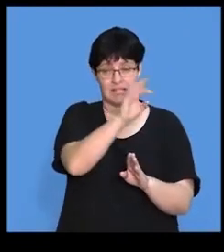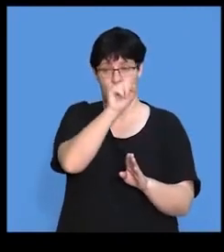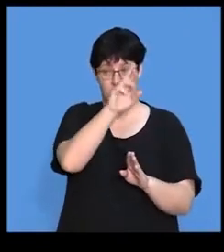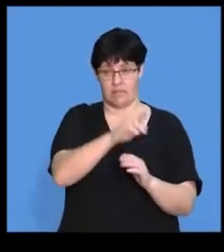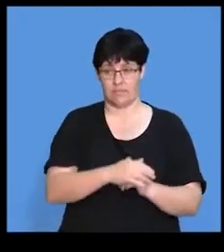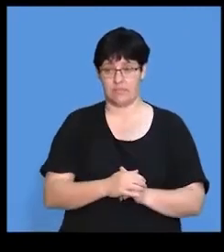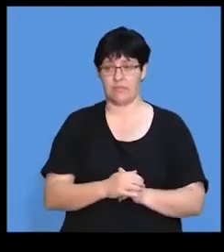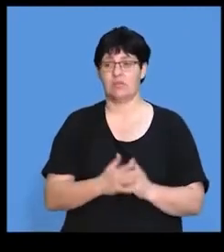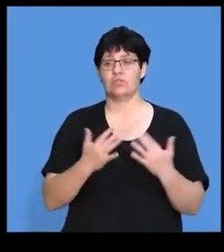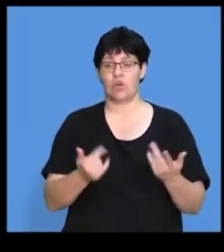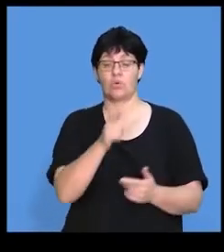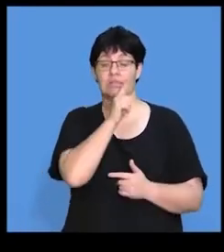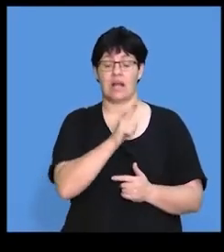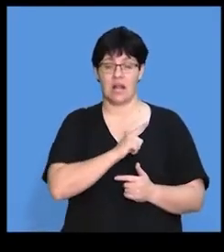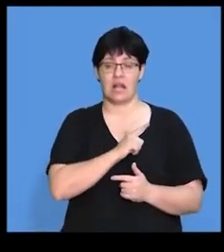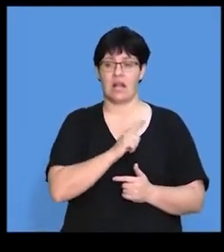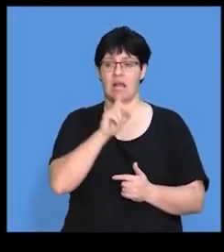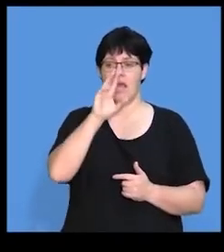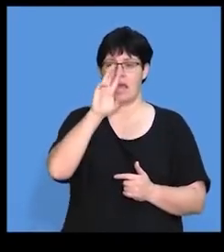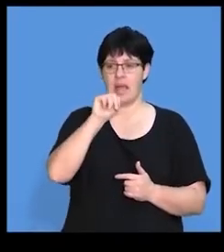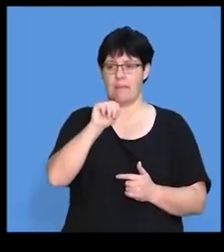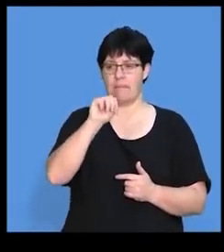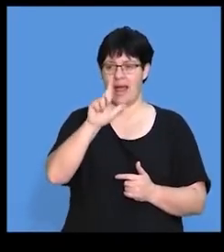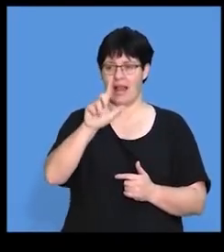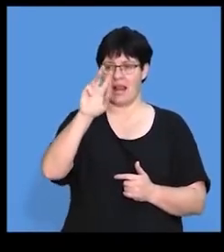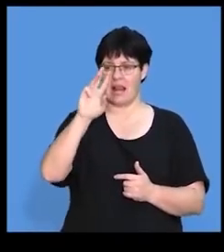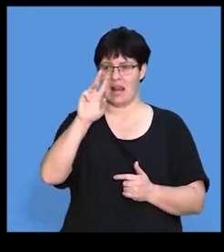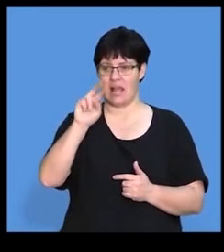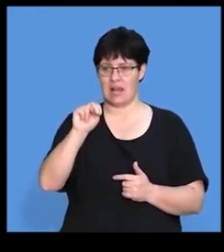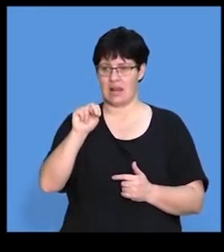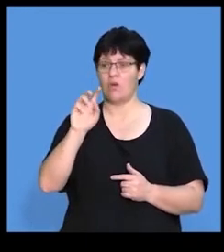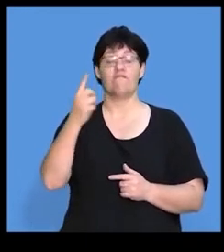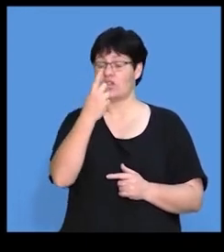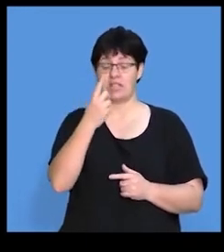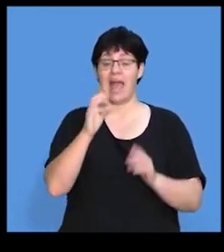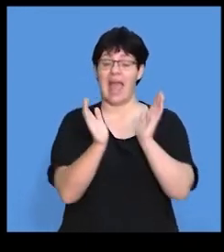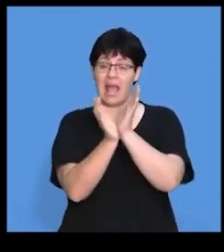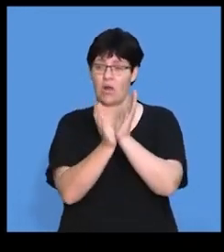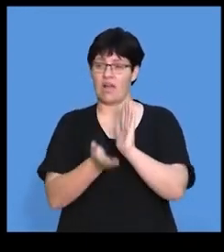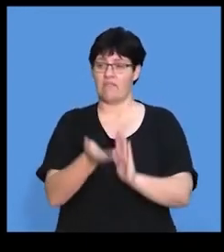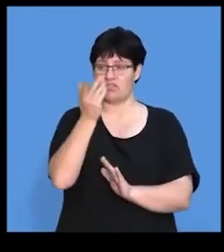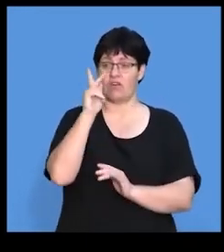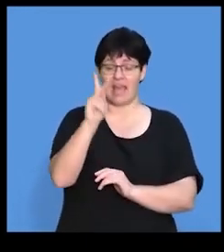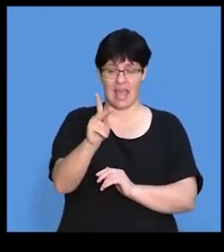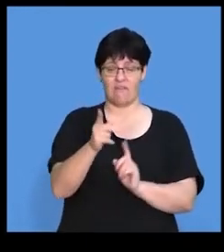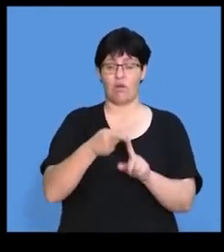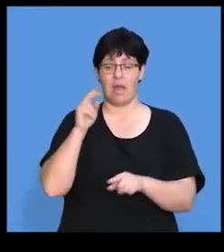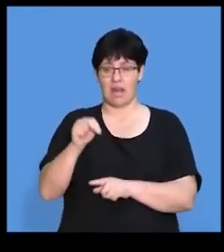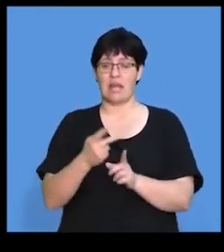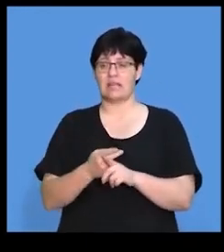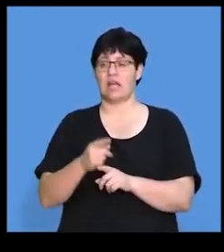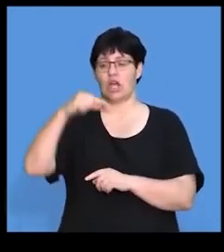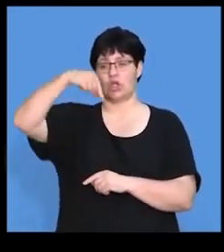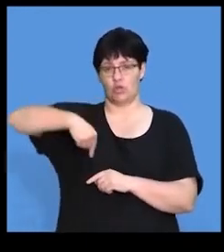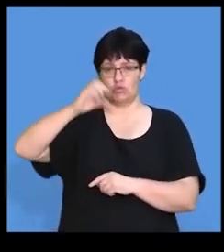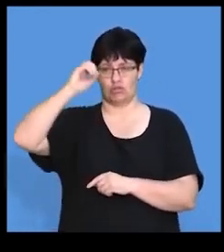there. Okay, we're told that NLM, first, the angle of elevation of K from M